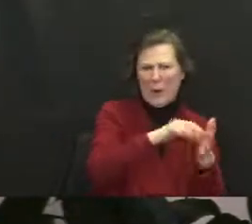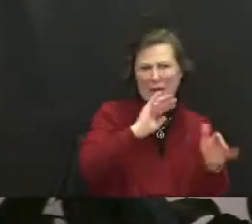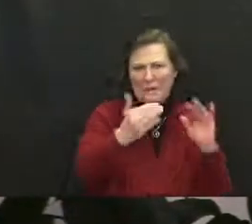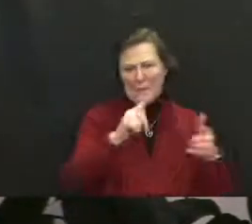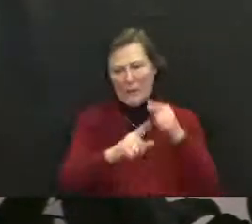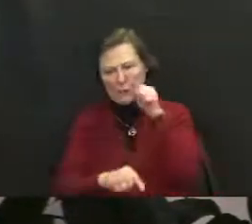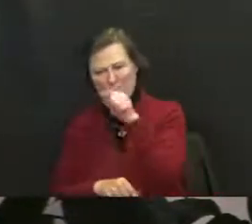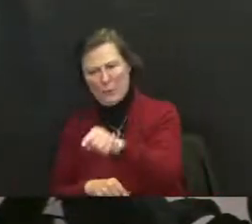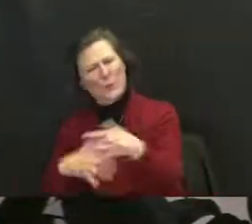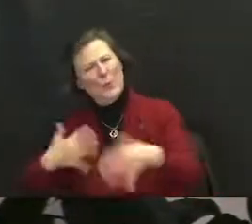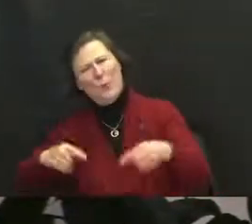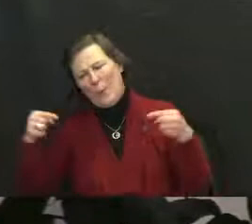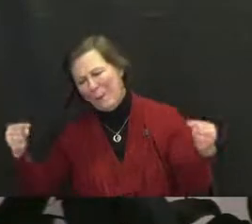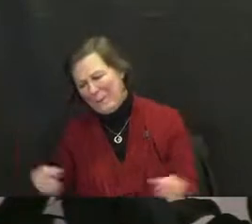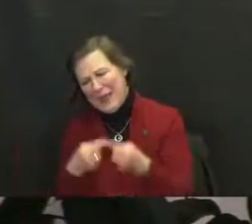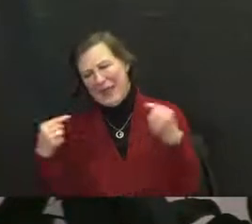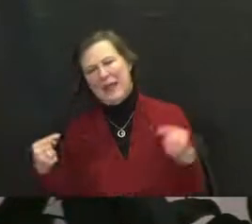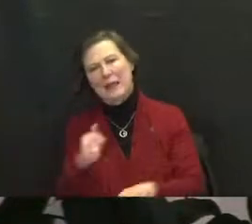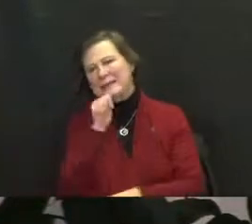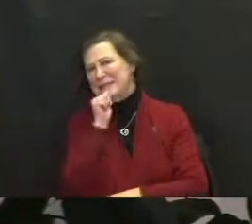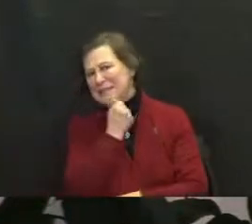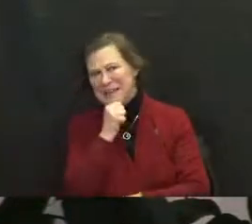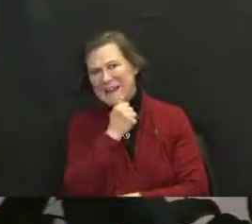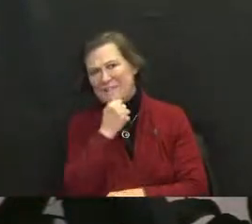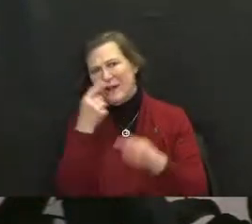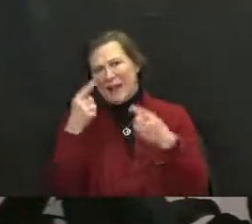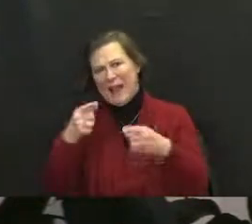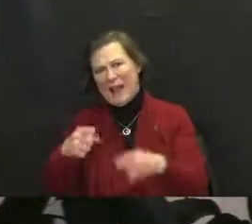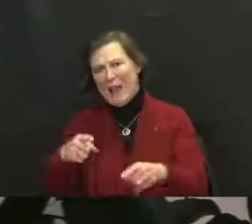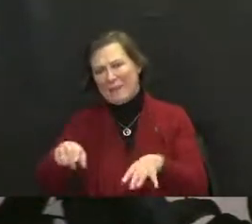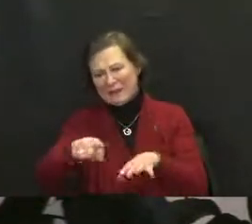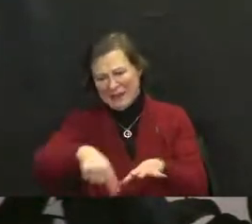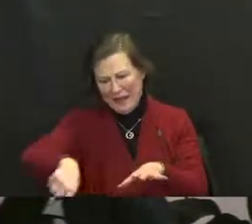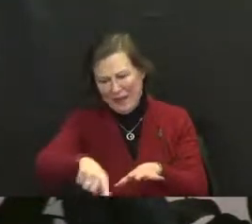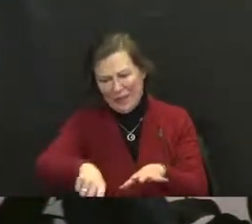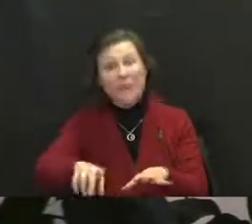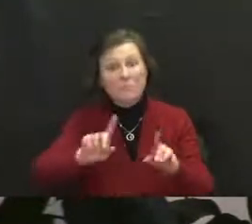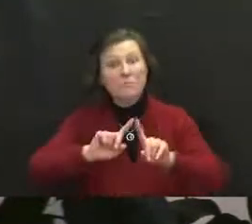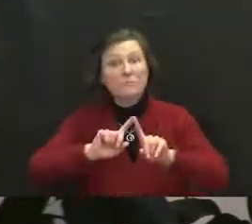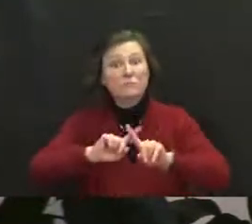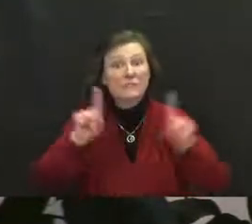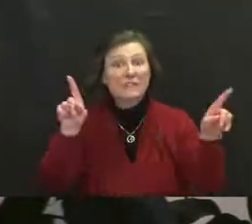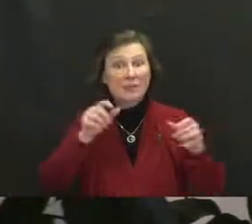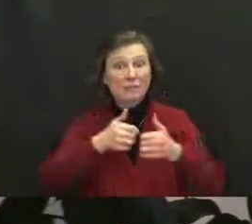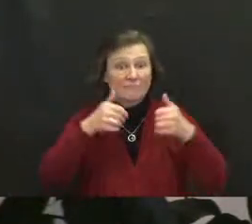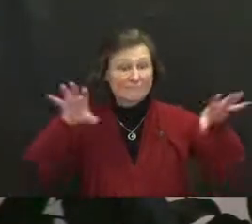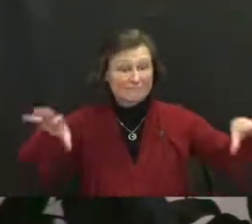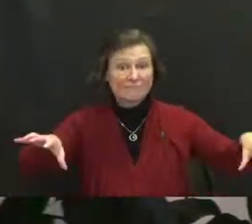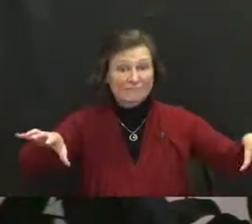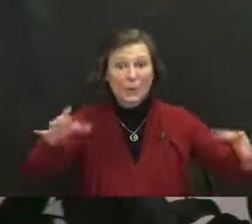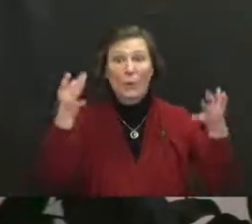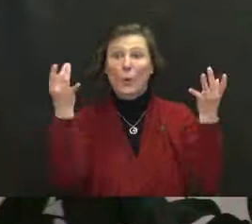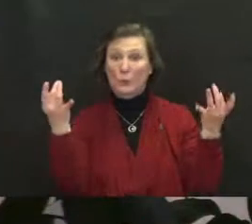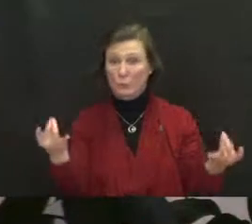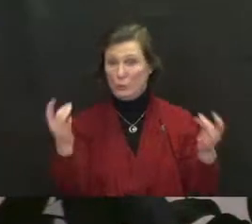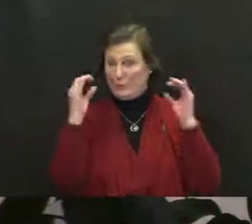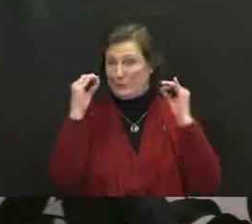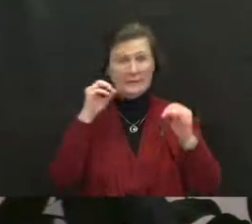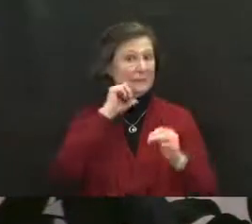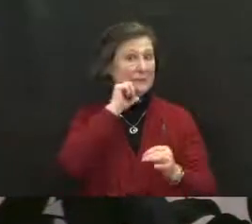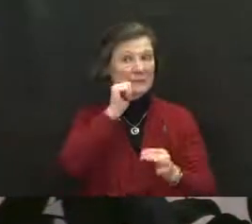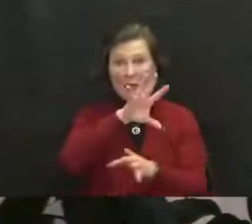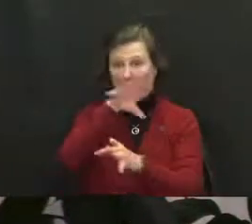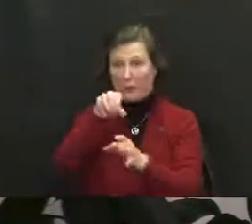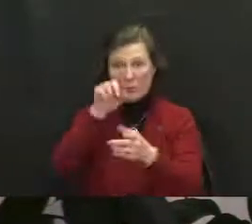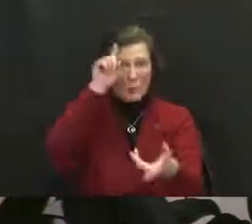Lots of pain and suffering going on down there. There's a big difference. Buddhist teaching does not include a belief